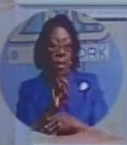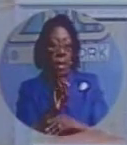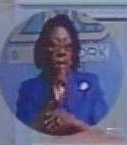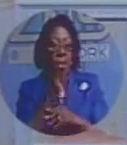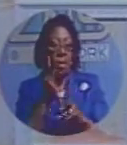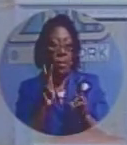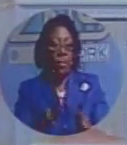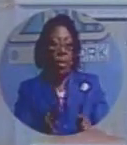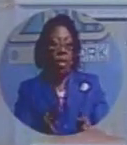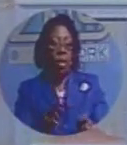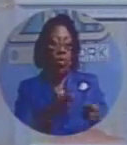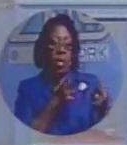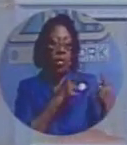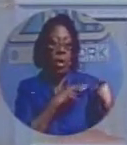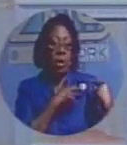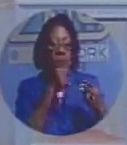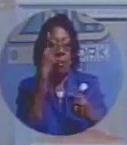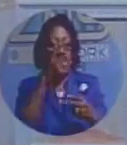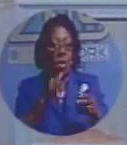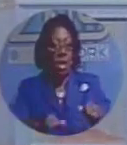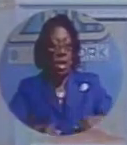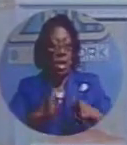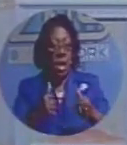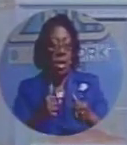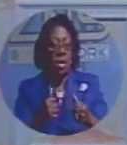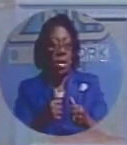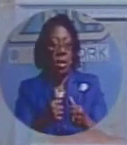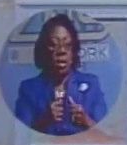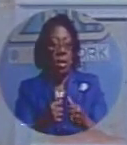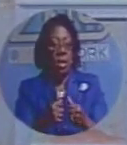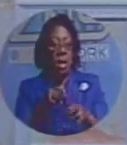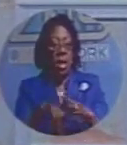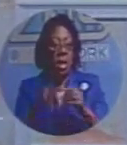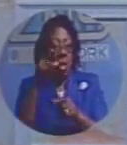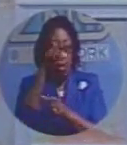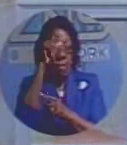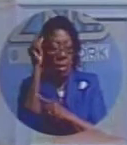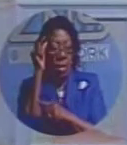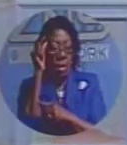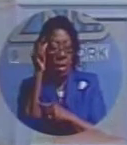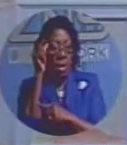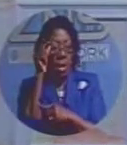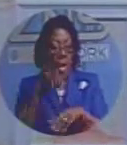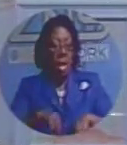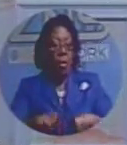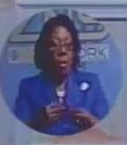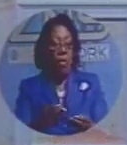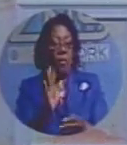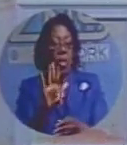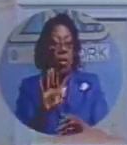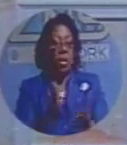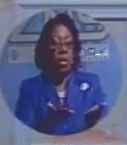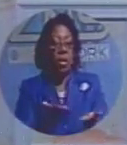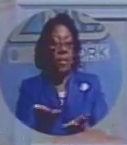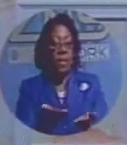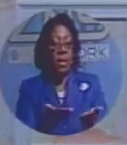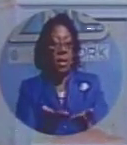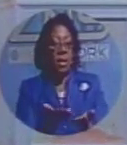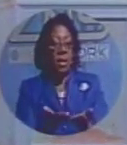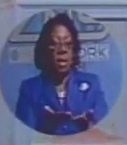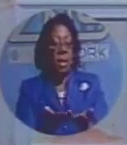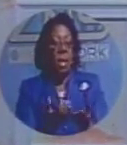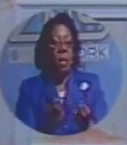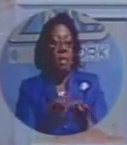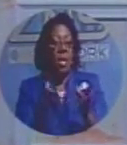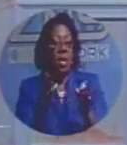person responsible for the challenge, dealing with the challenge in government, and offer your services. Much